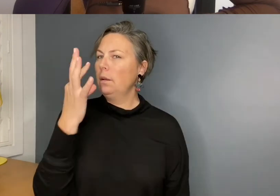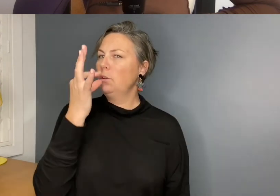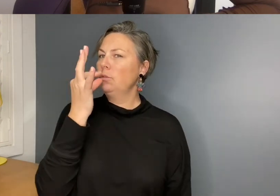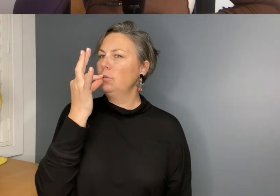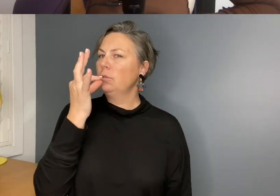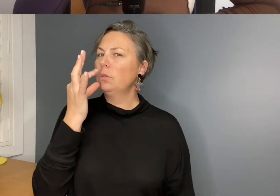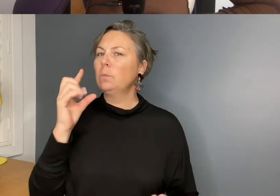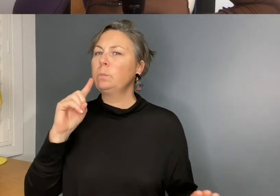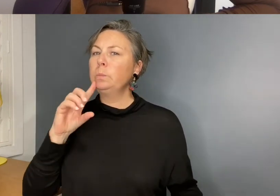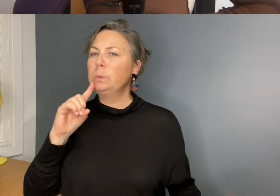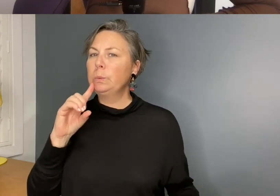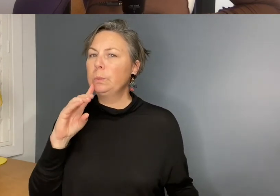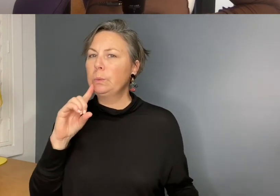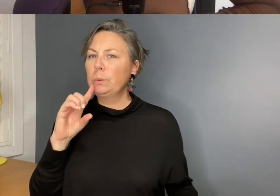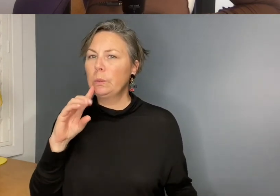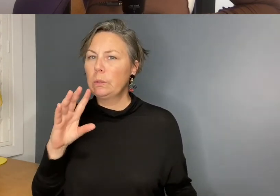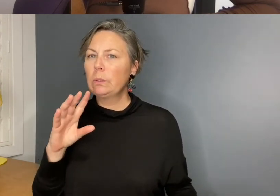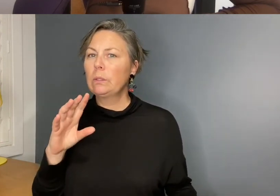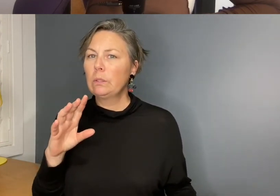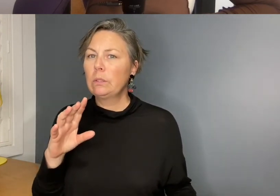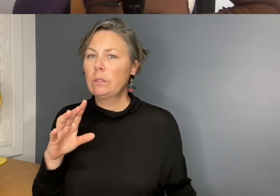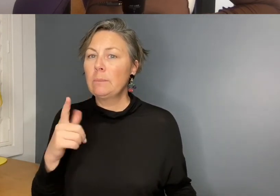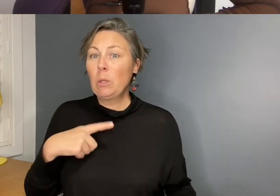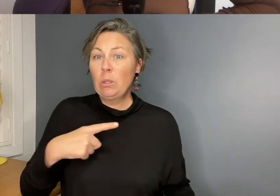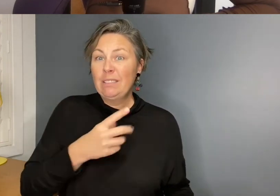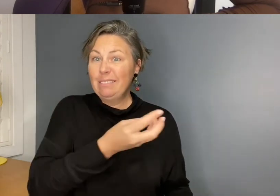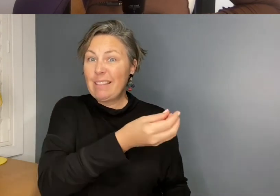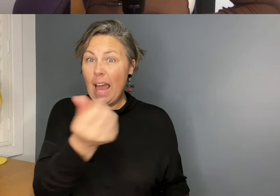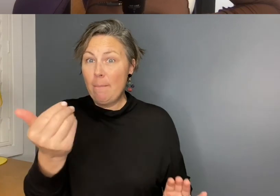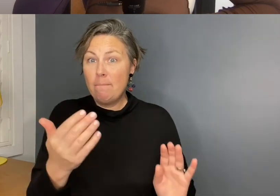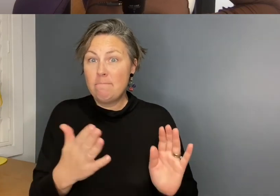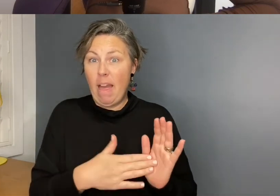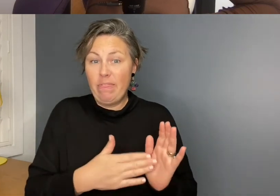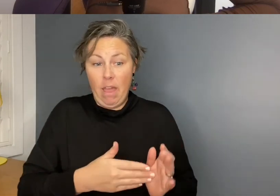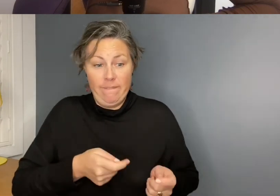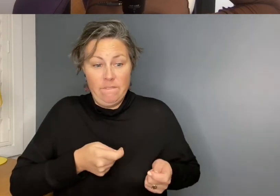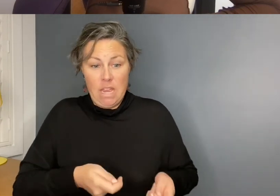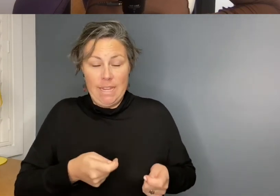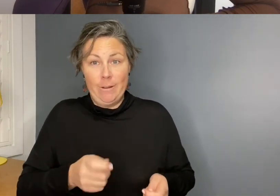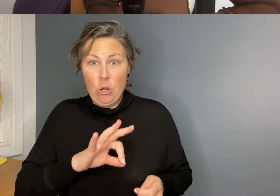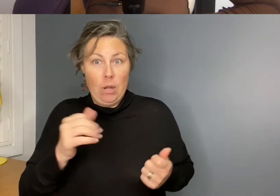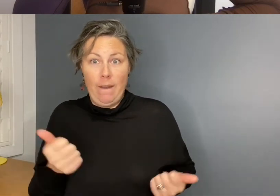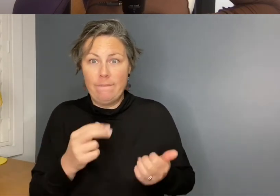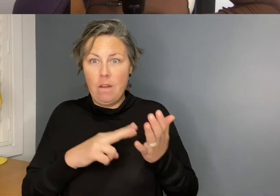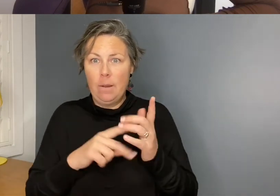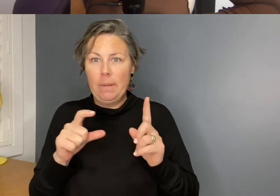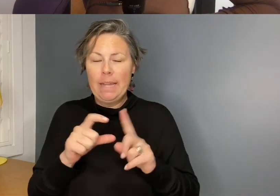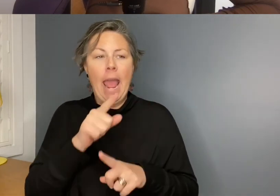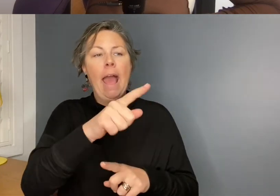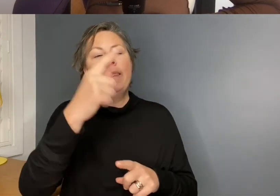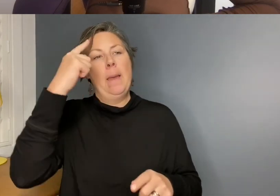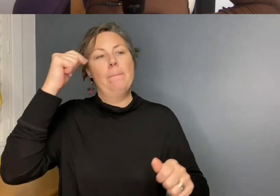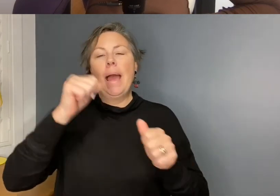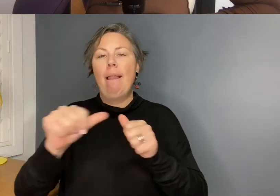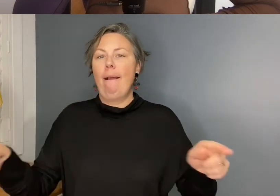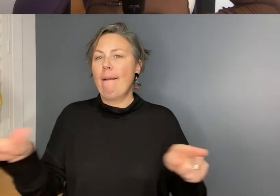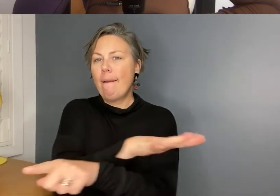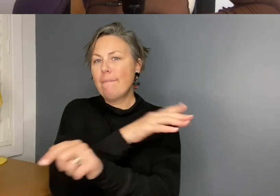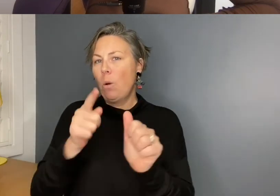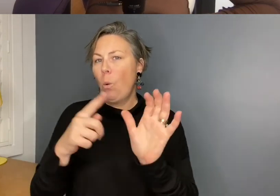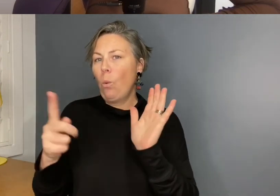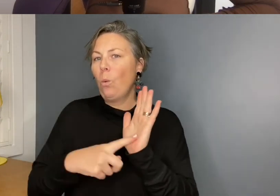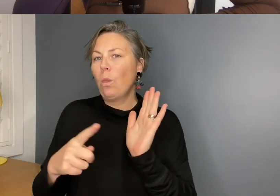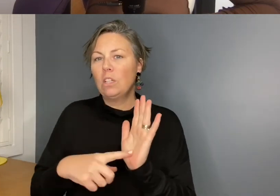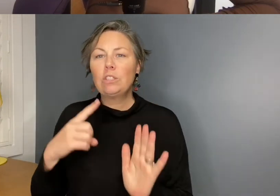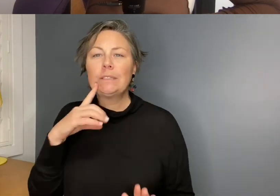safety net in case the breastfeeding mums levels are not optimal. And again, to be fair, in this time